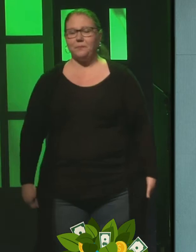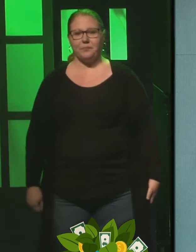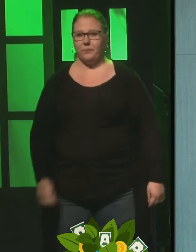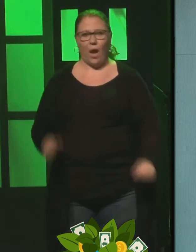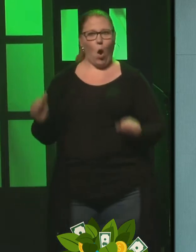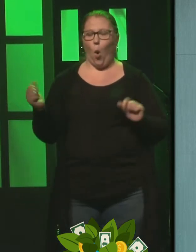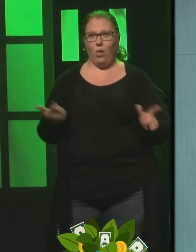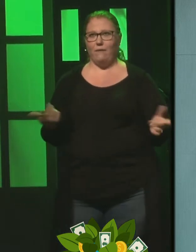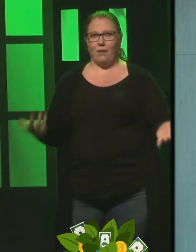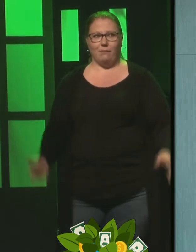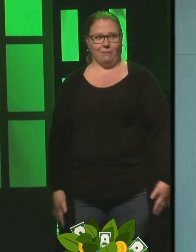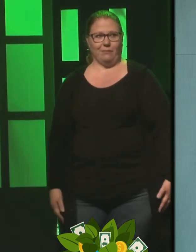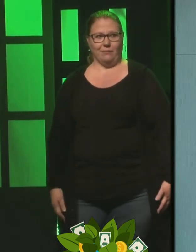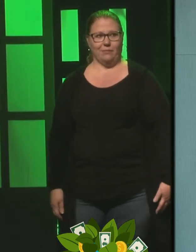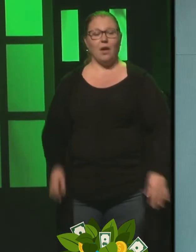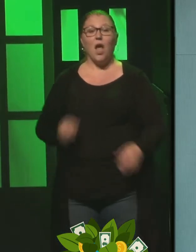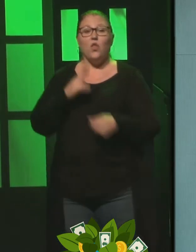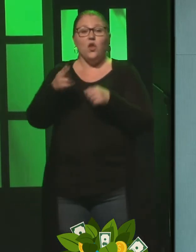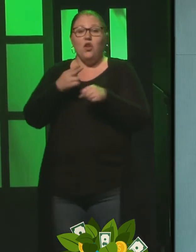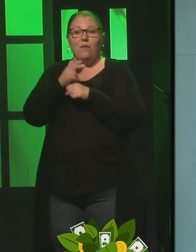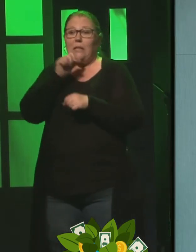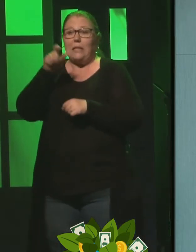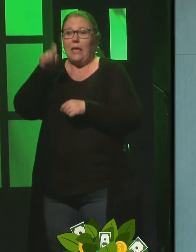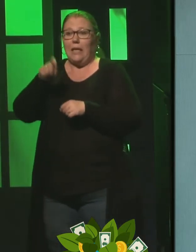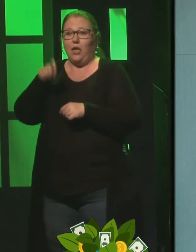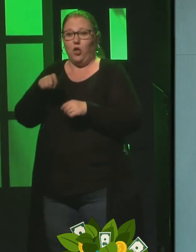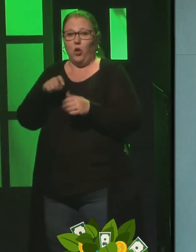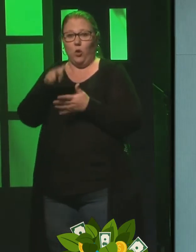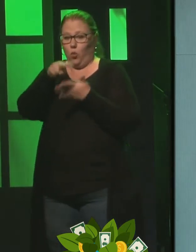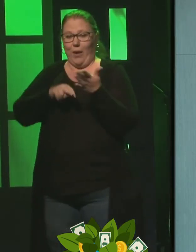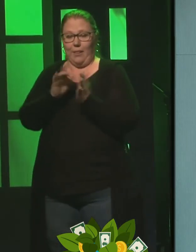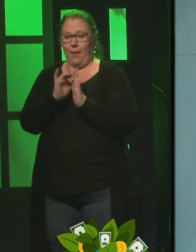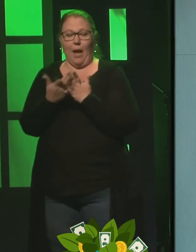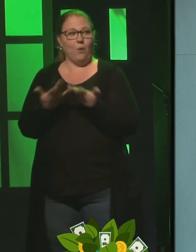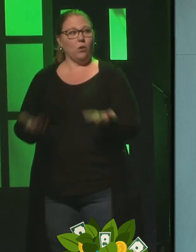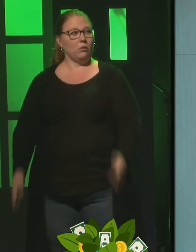of them. The universe does not need you to read your Bible.